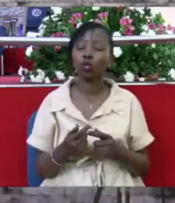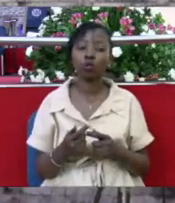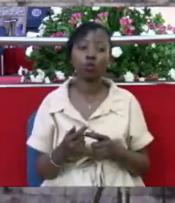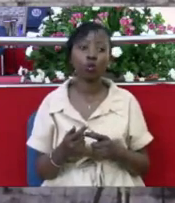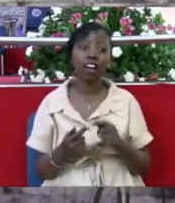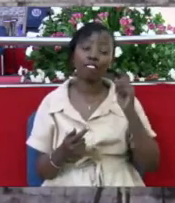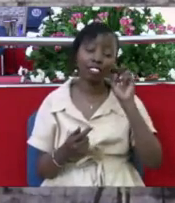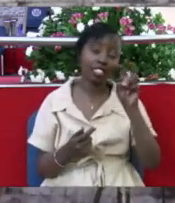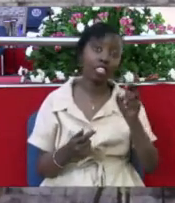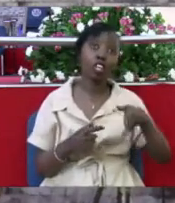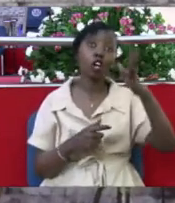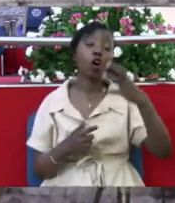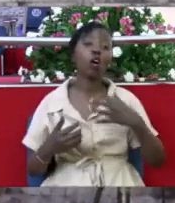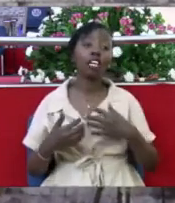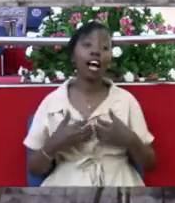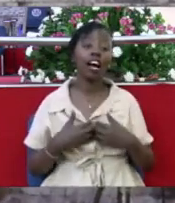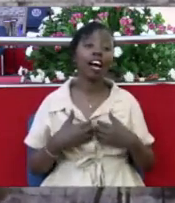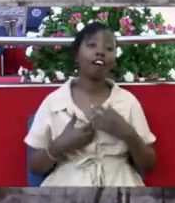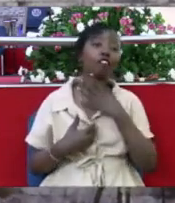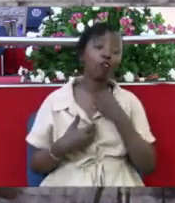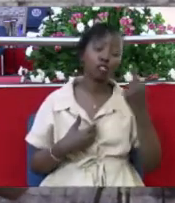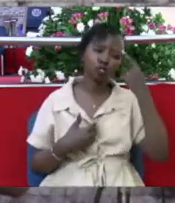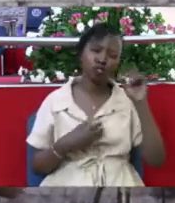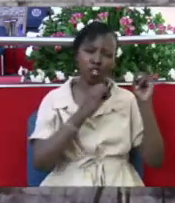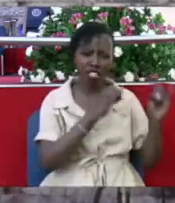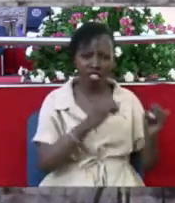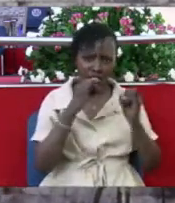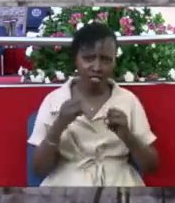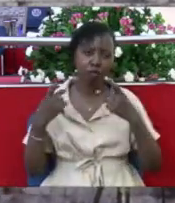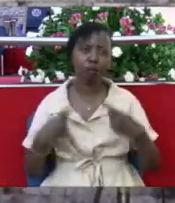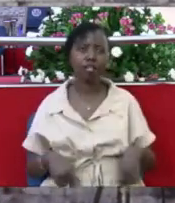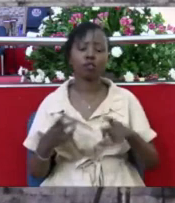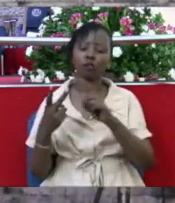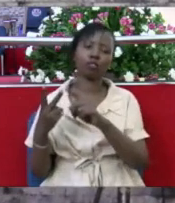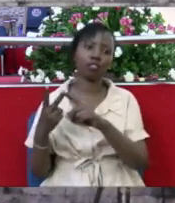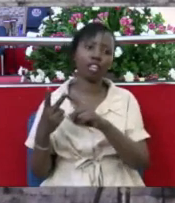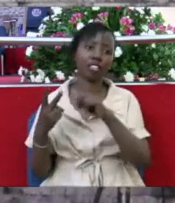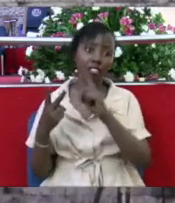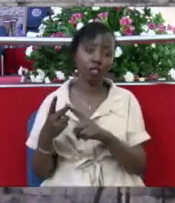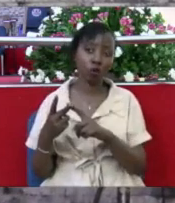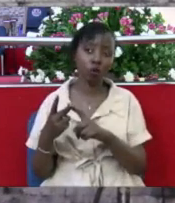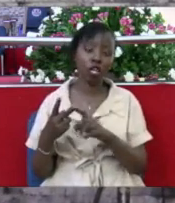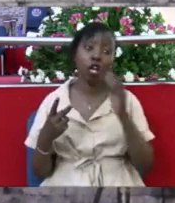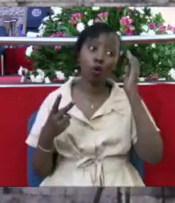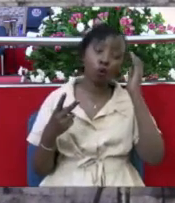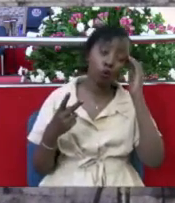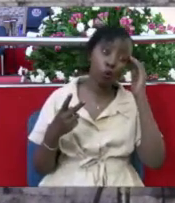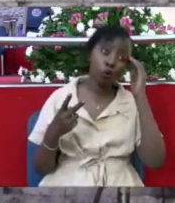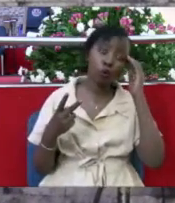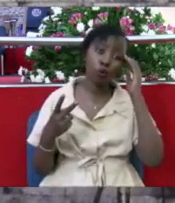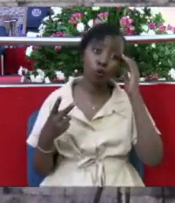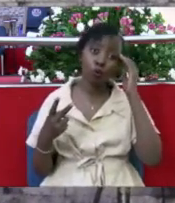for every human being. Basi tumetambua Mungu anahitaji ya kila binadamu. And we have discovered that the requirement on the believer